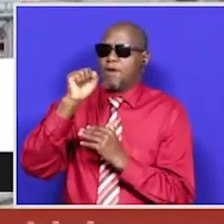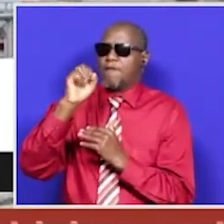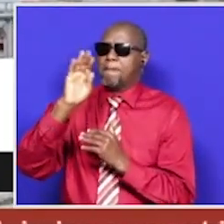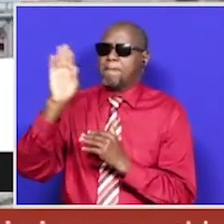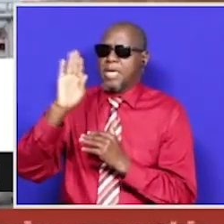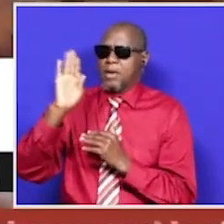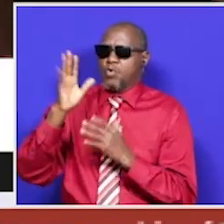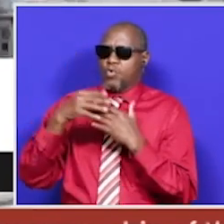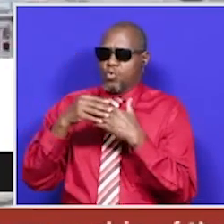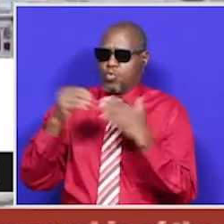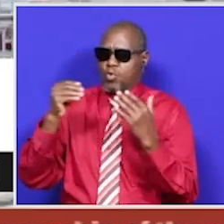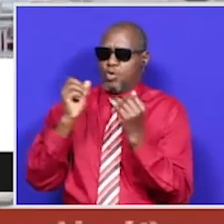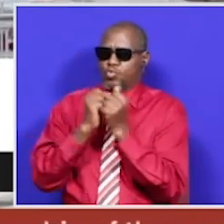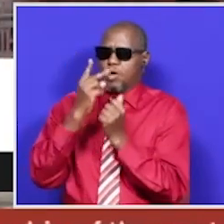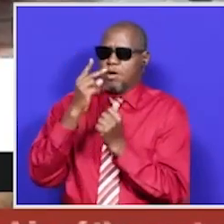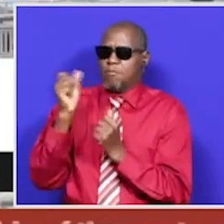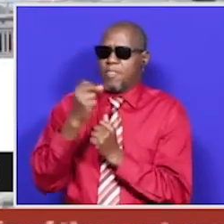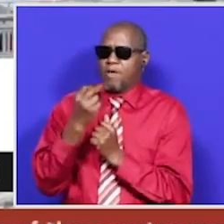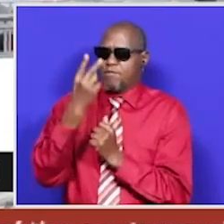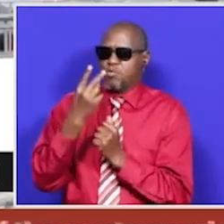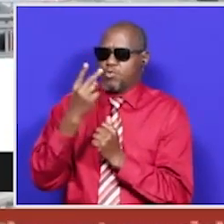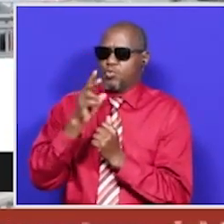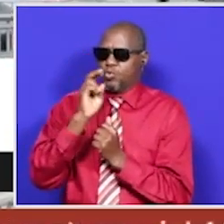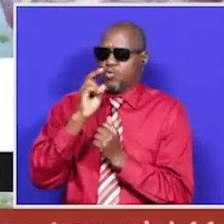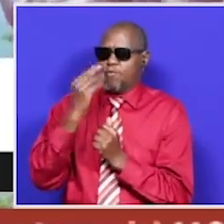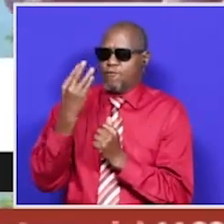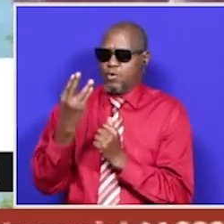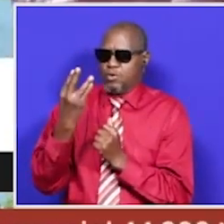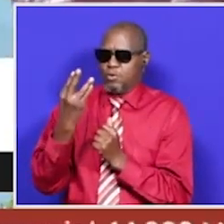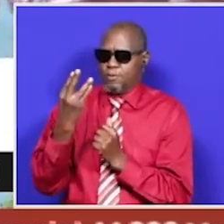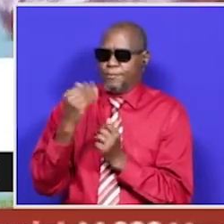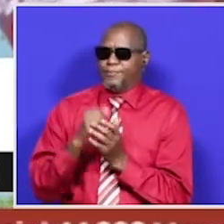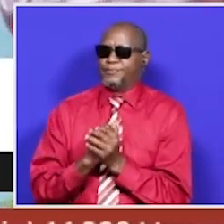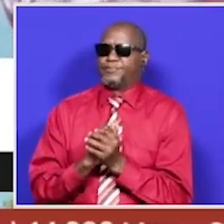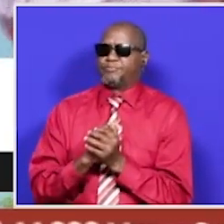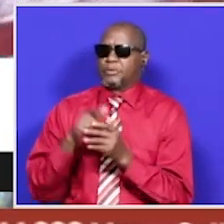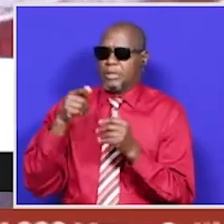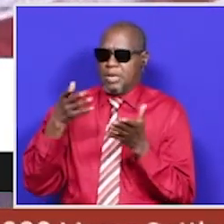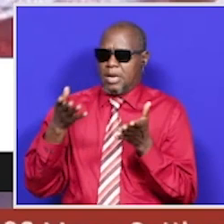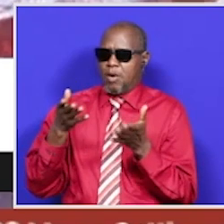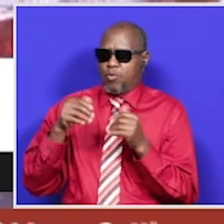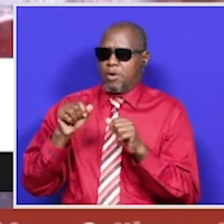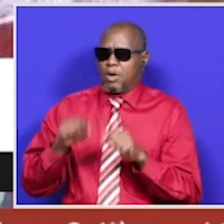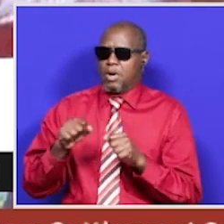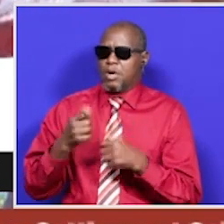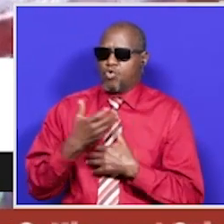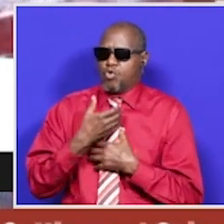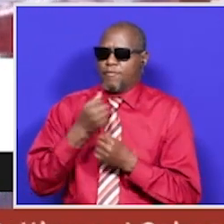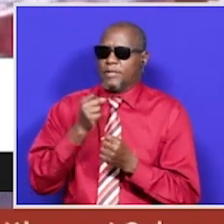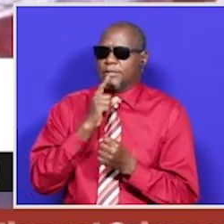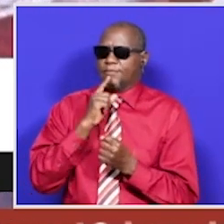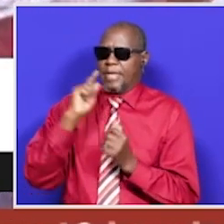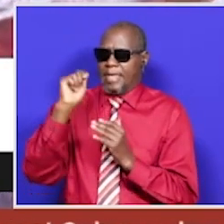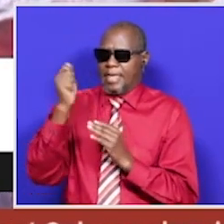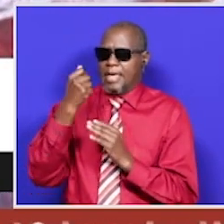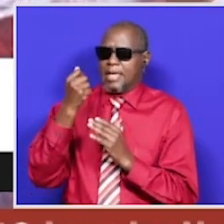on 12th February 2024 towards this endeavor. I can now confidently say Kenya is no longer in